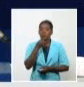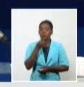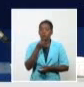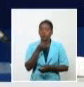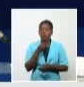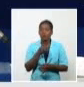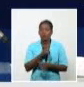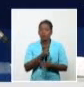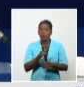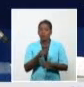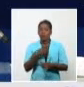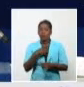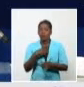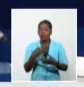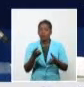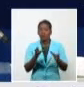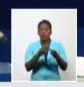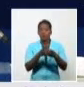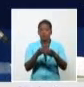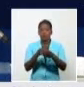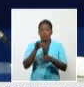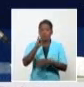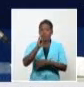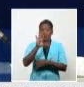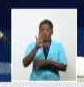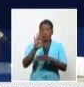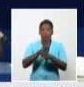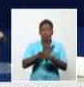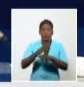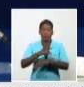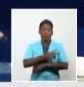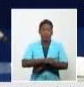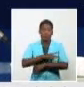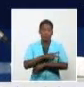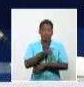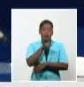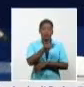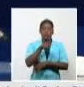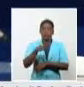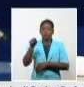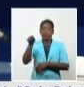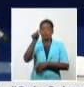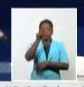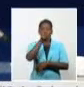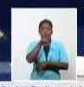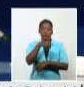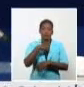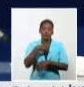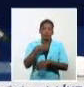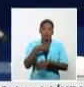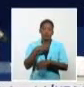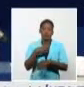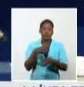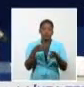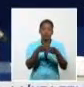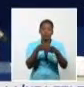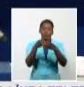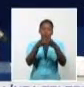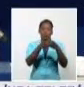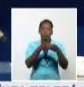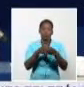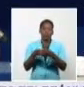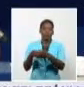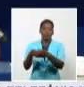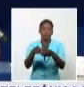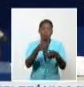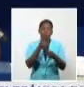25 brigades of the Henry Reeves Brigade, which are contingents that prepare for emergency situations